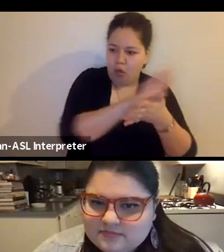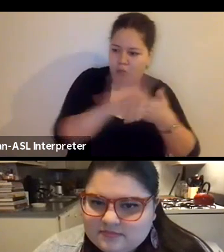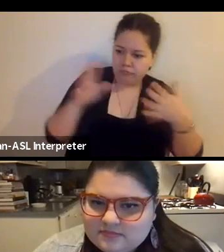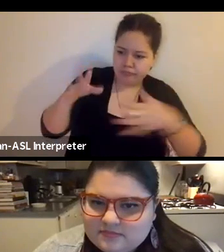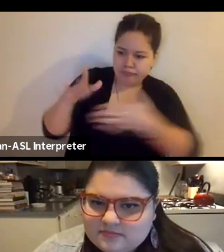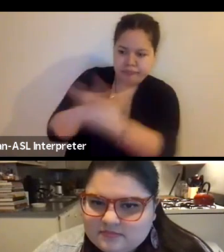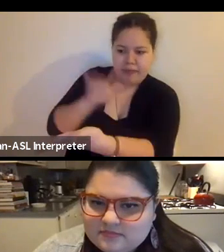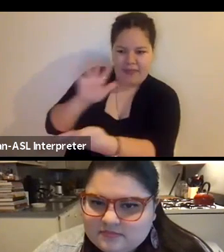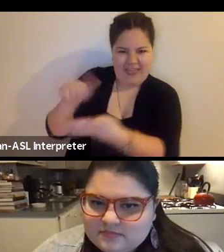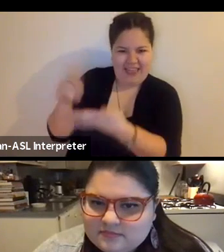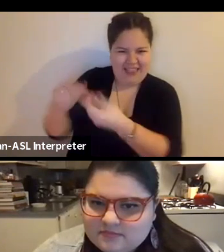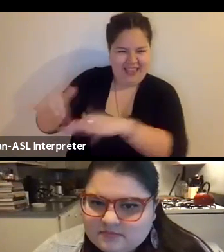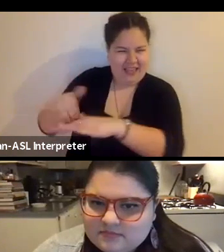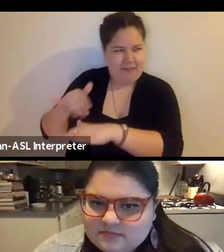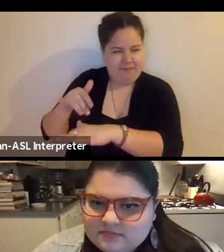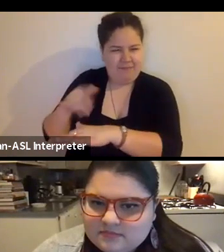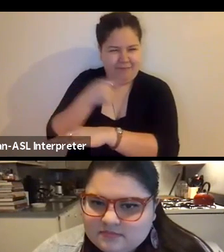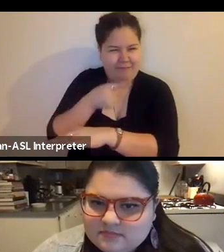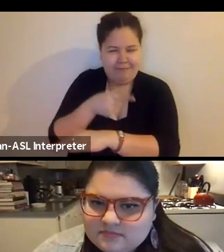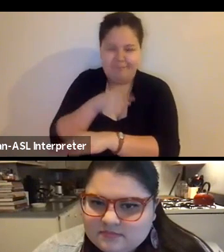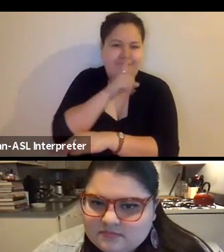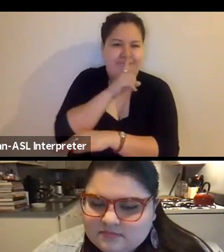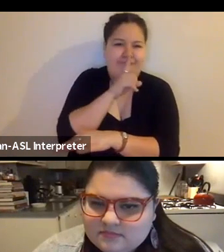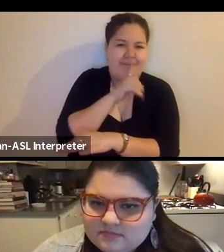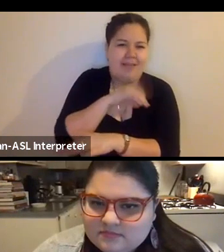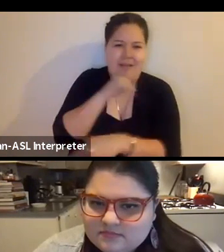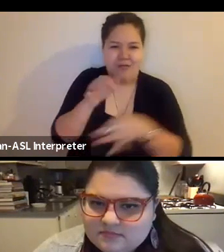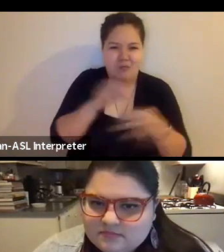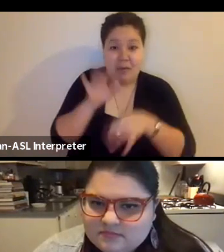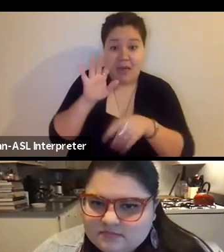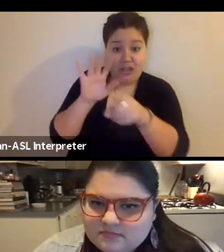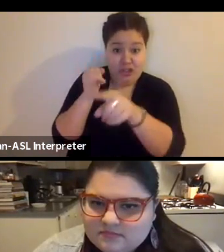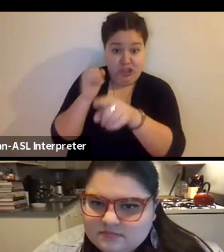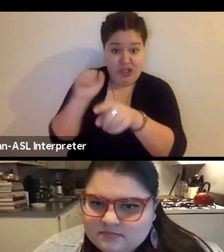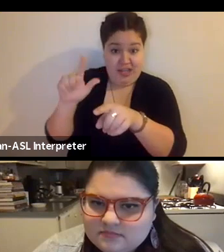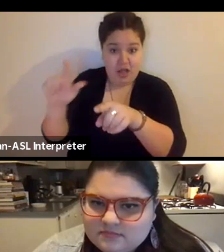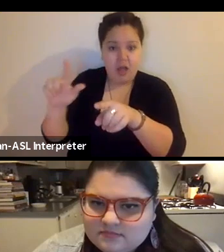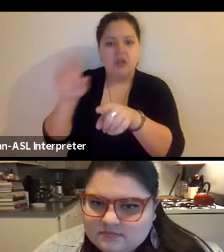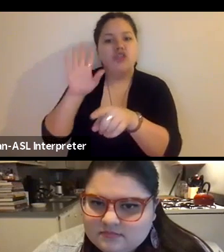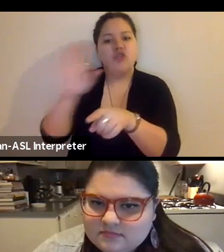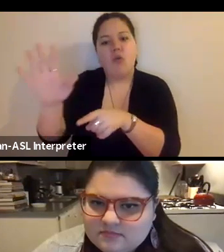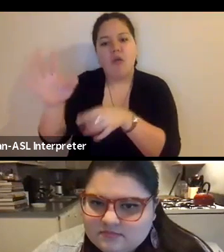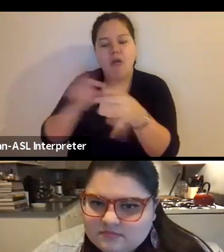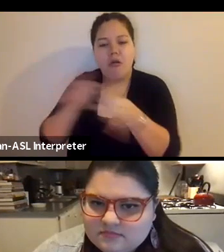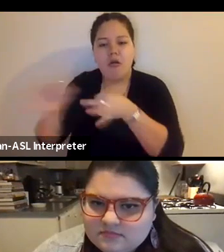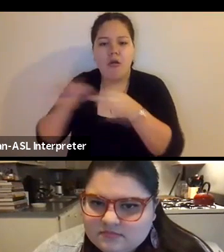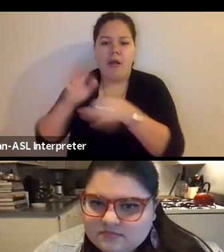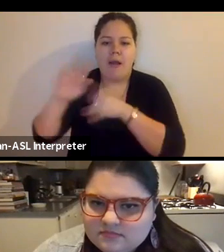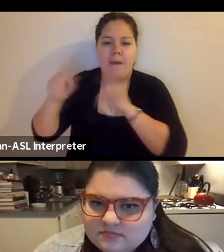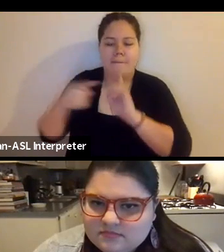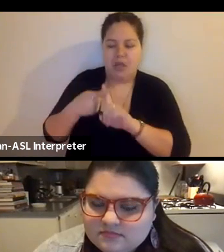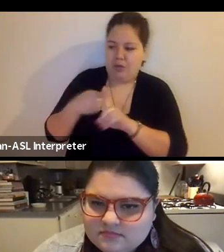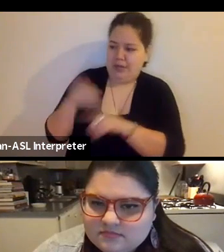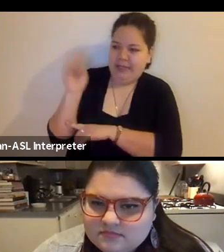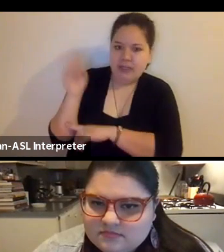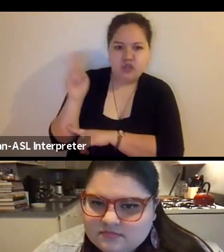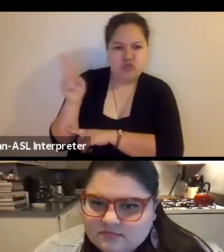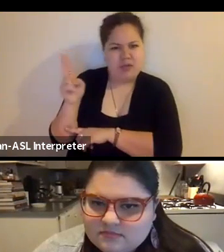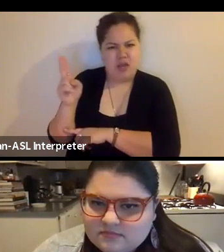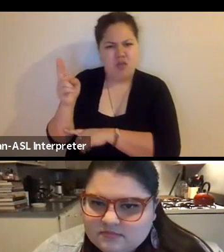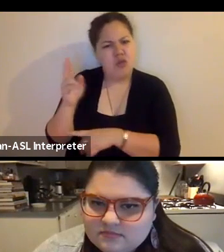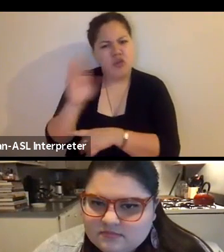great job of giving the history of the lands that she is calling in from, and the